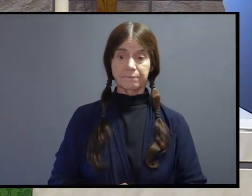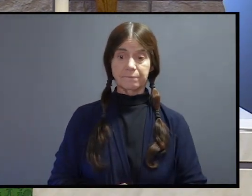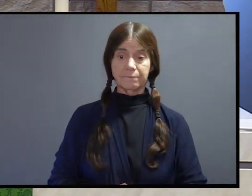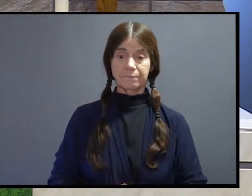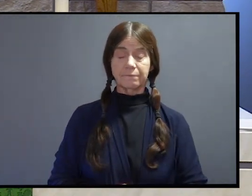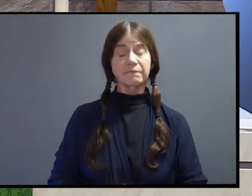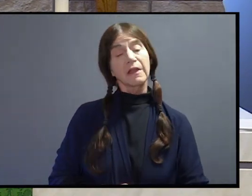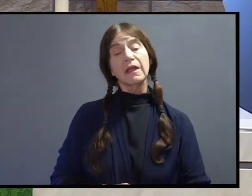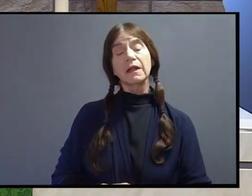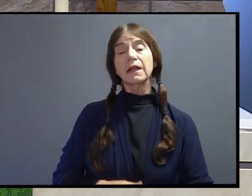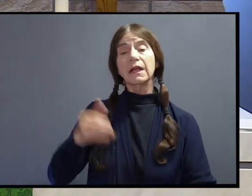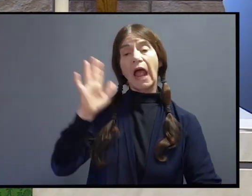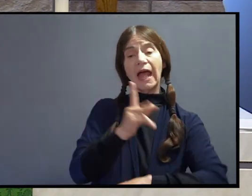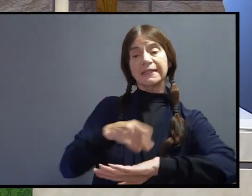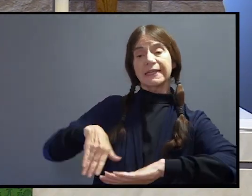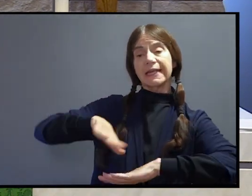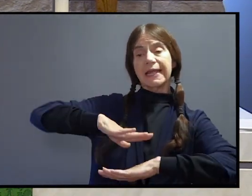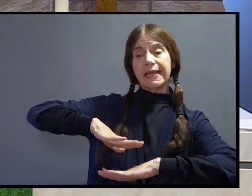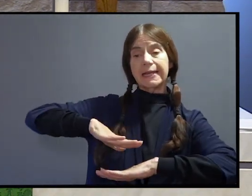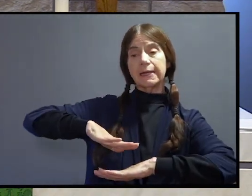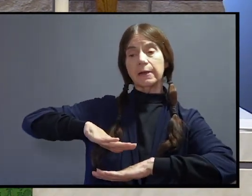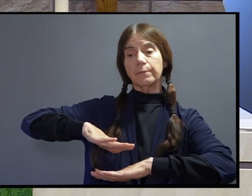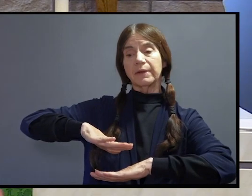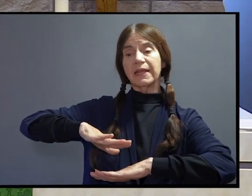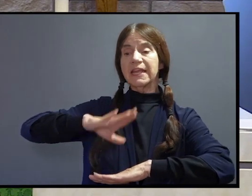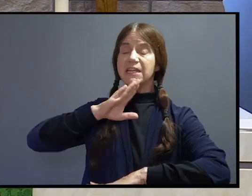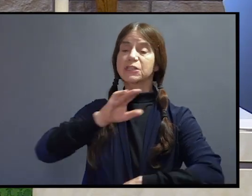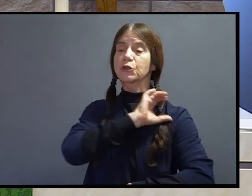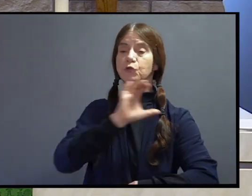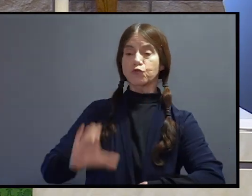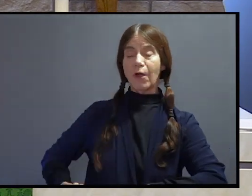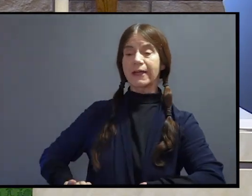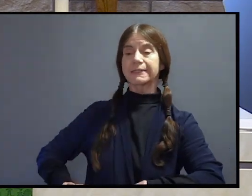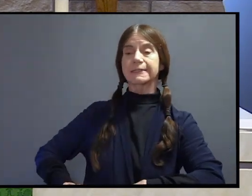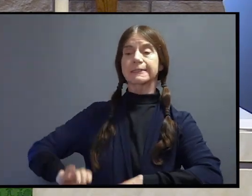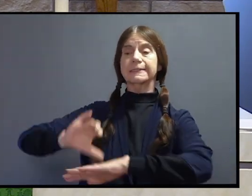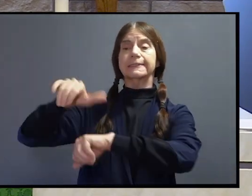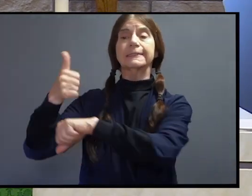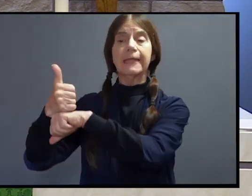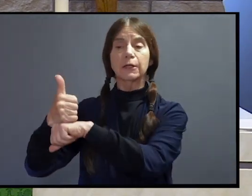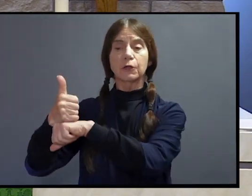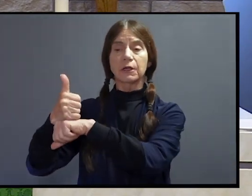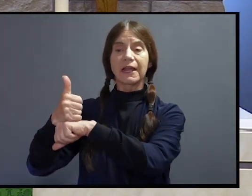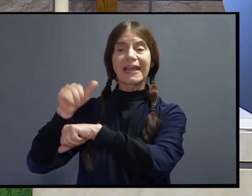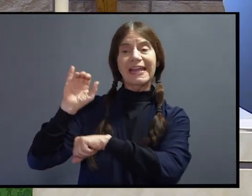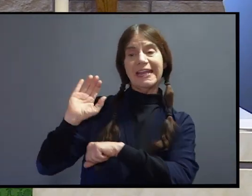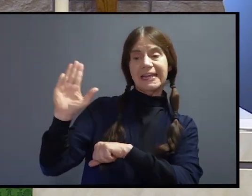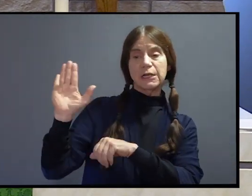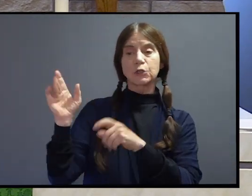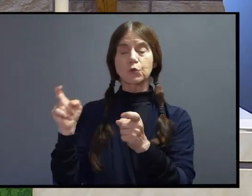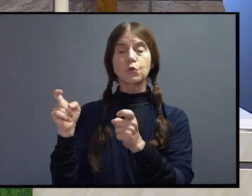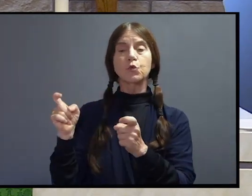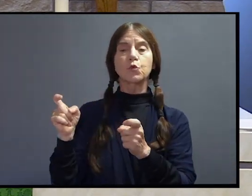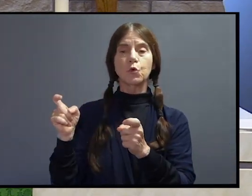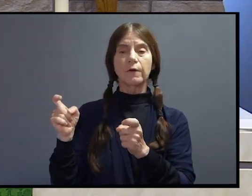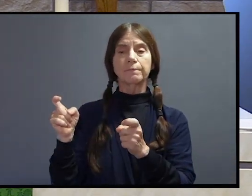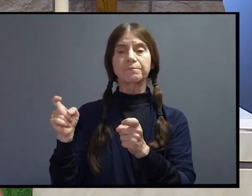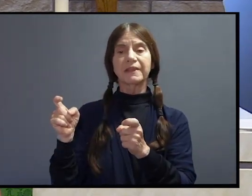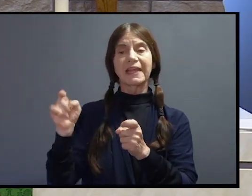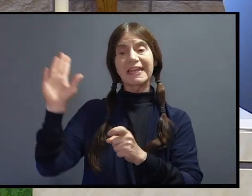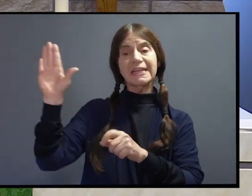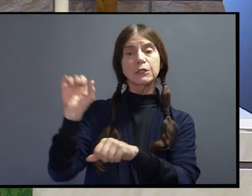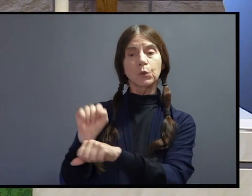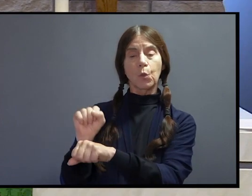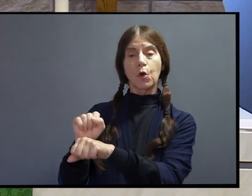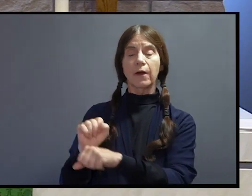You see, the kingdom of God is Christ-centered. It's His rule and reign. It's His